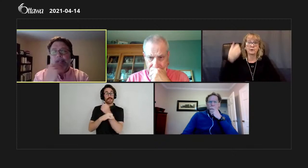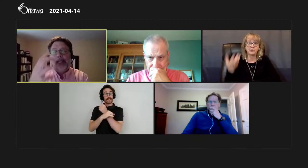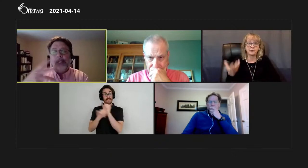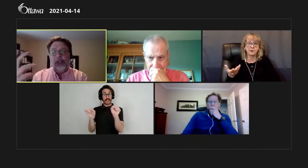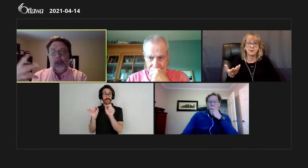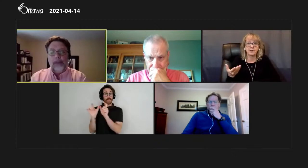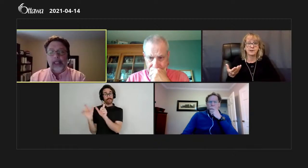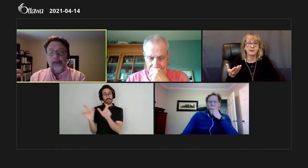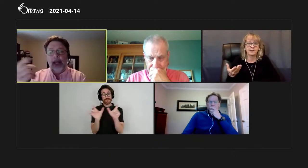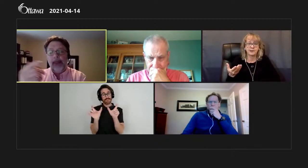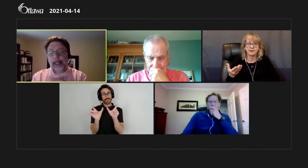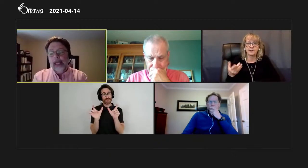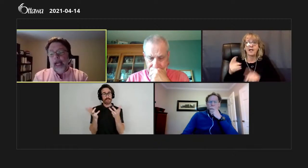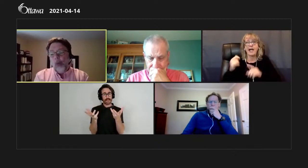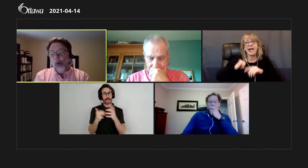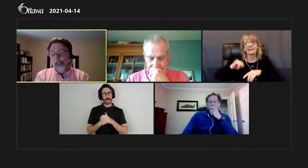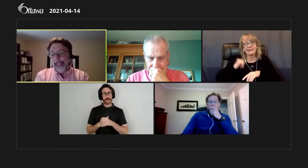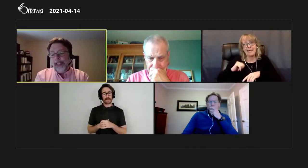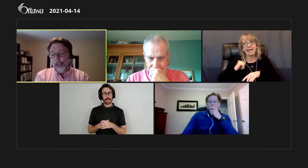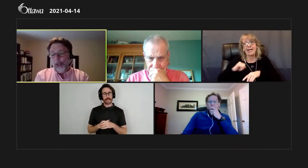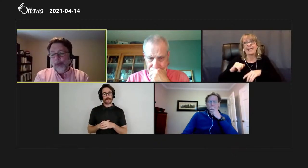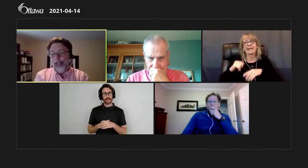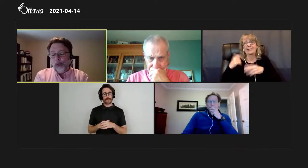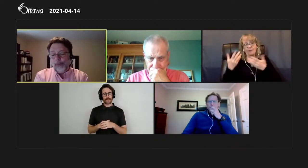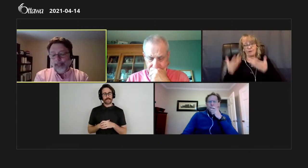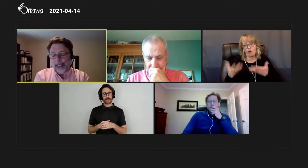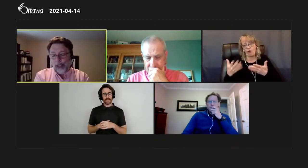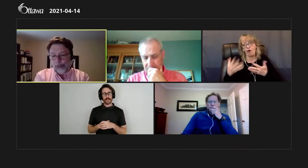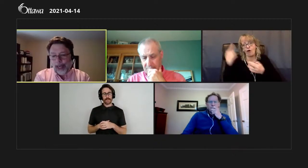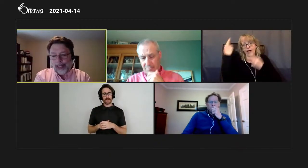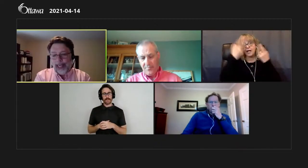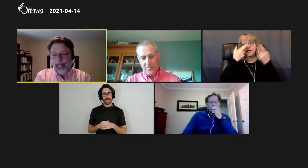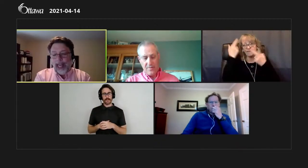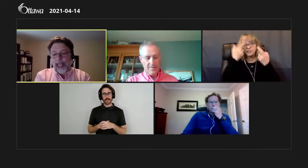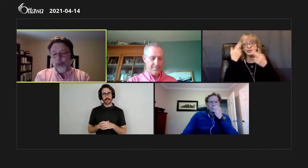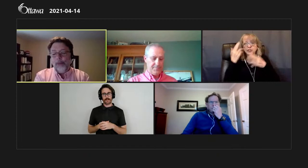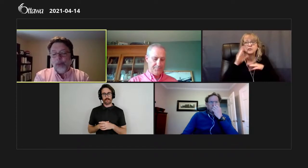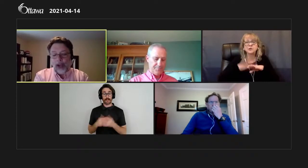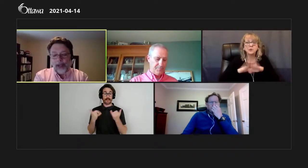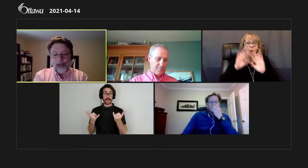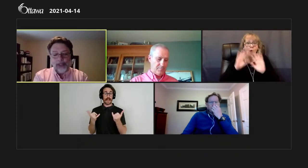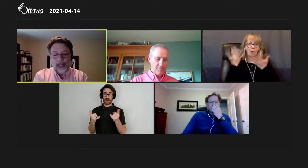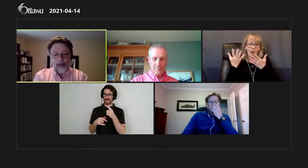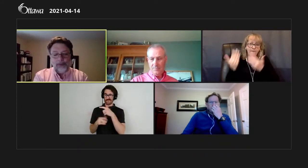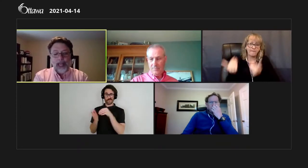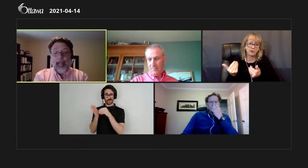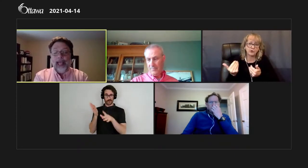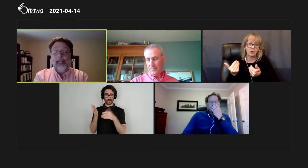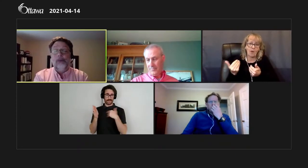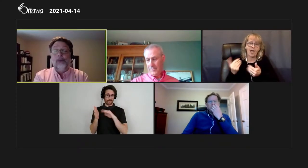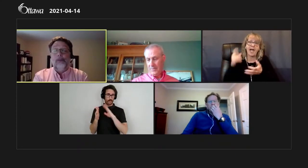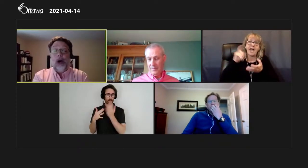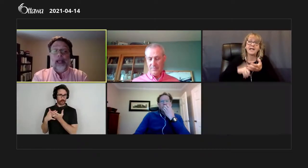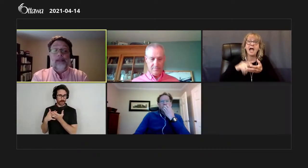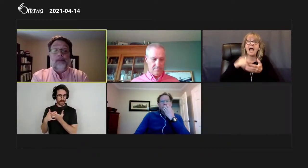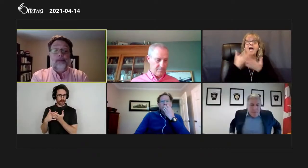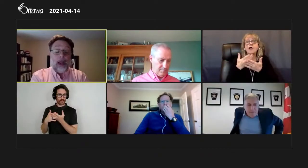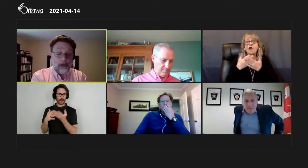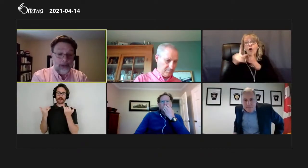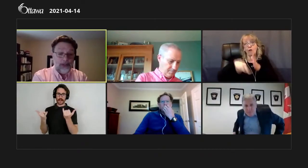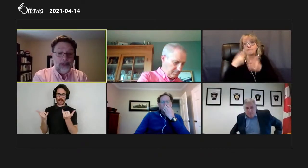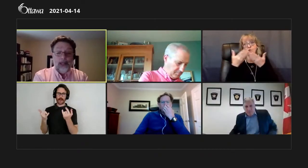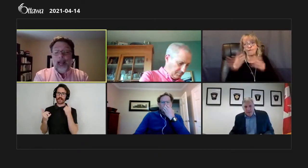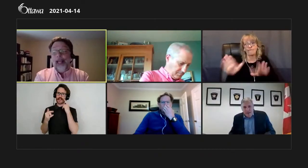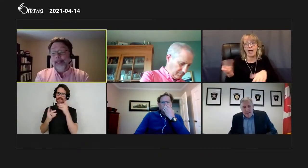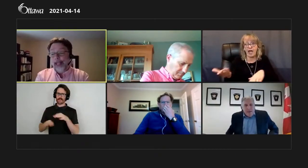as an additional piece. But I think we'll need to, because we'll have taken a break, is remind ourselves and remind